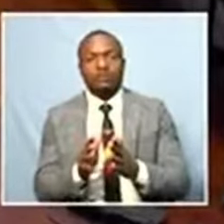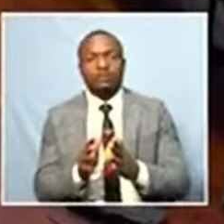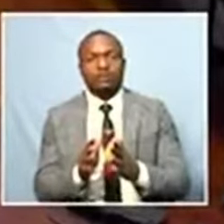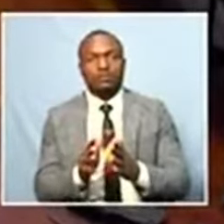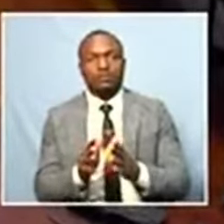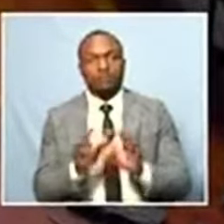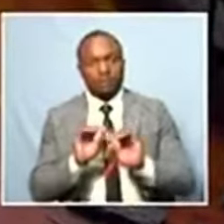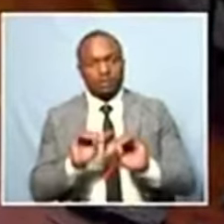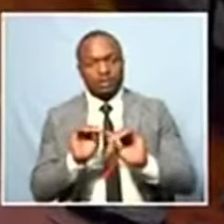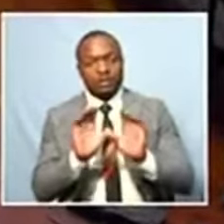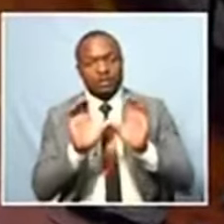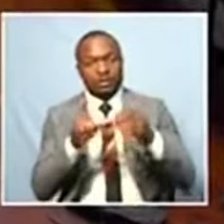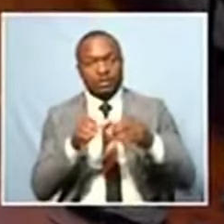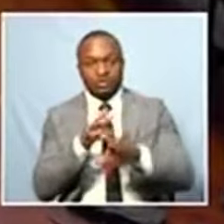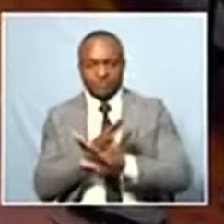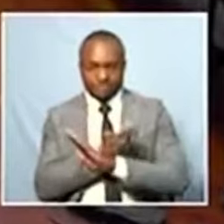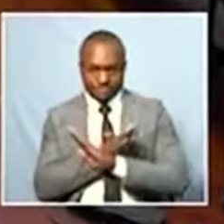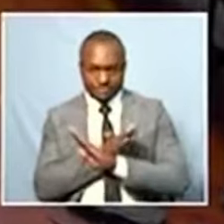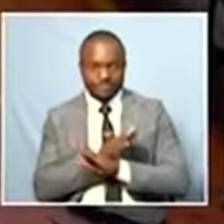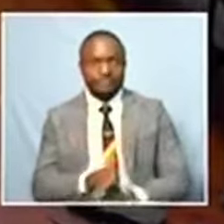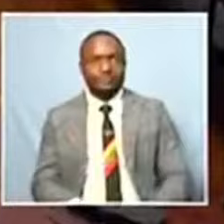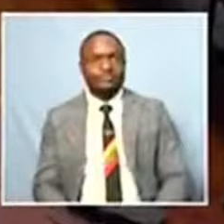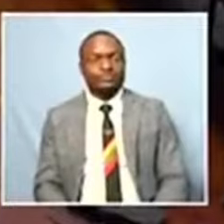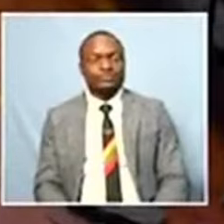Teaching Council of Zambia. Okay.